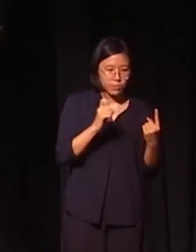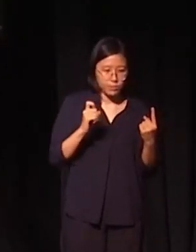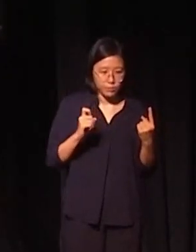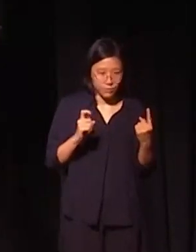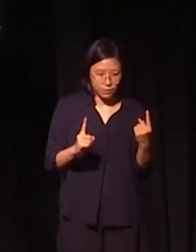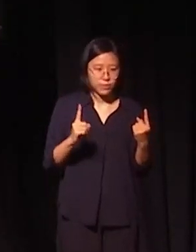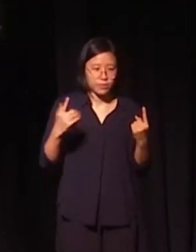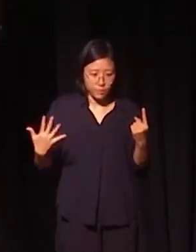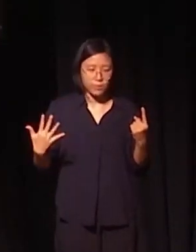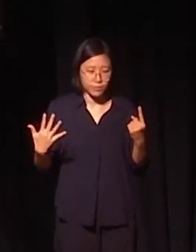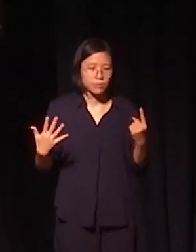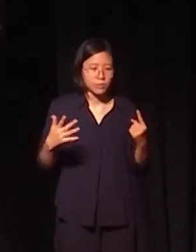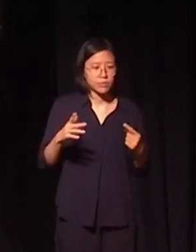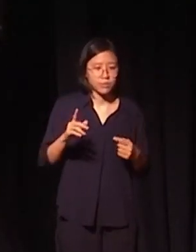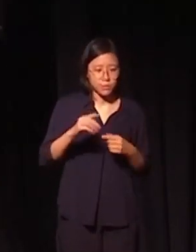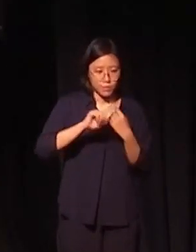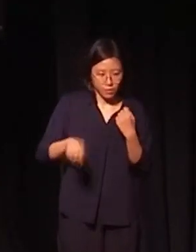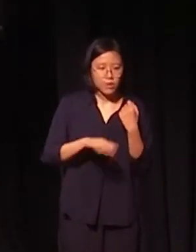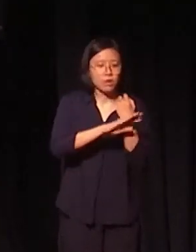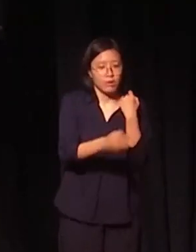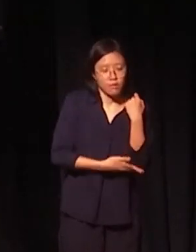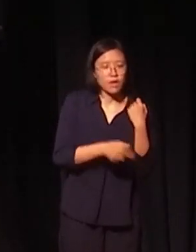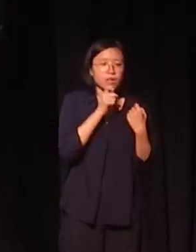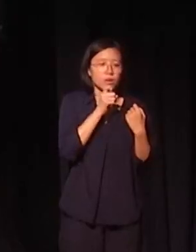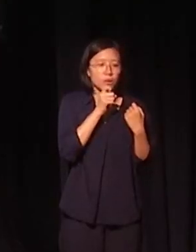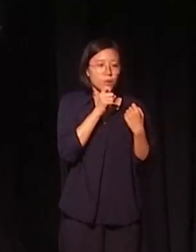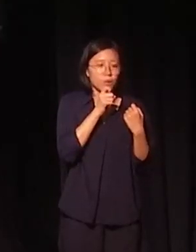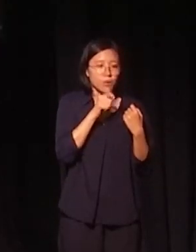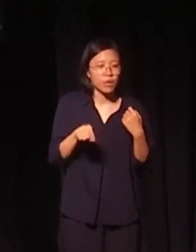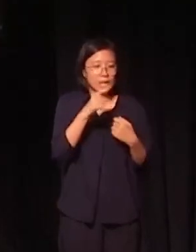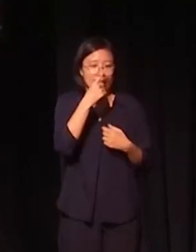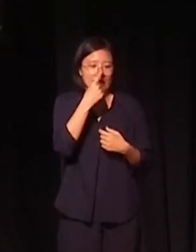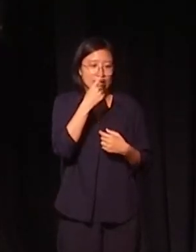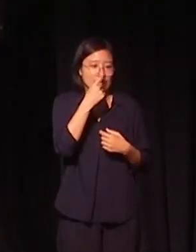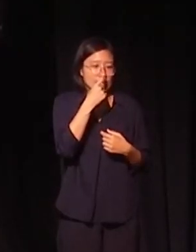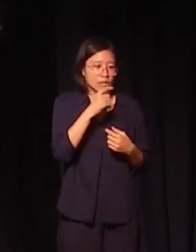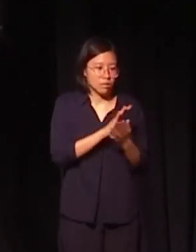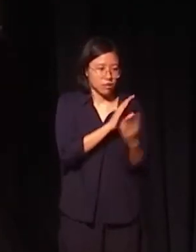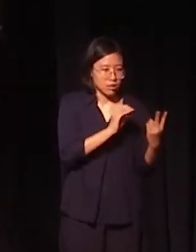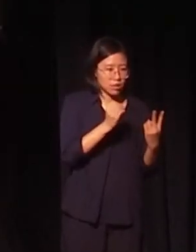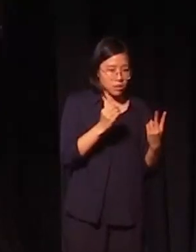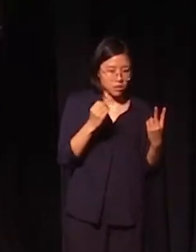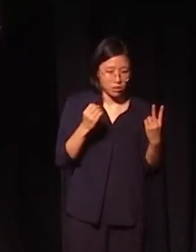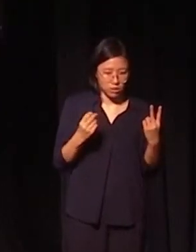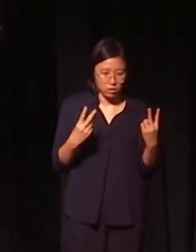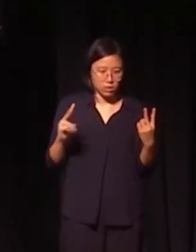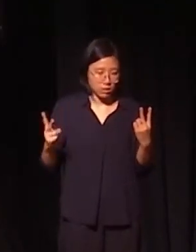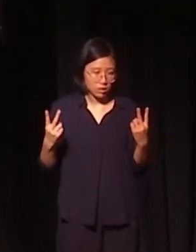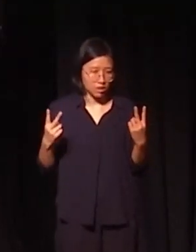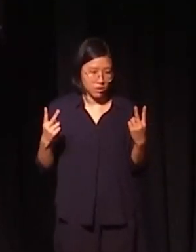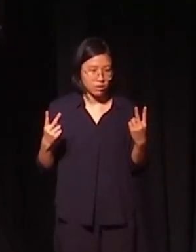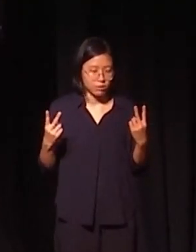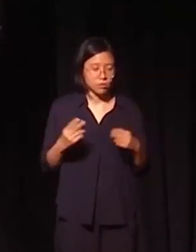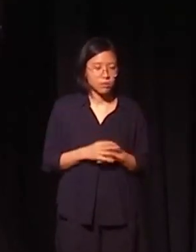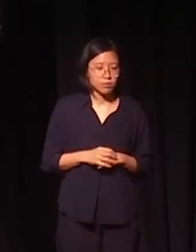the BSL Act from the Westminster government in England in 2022. So British Sign Language has now